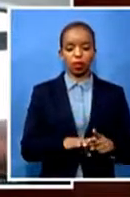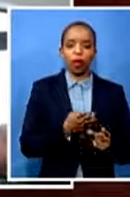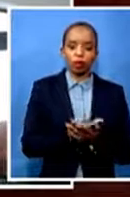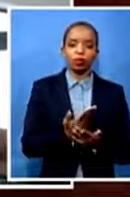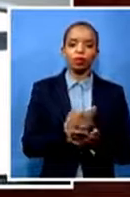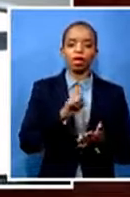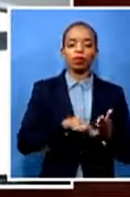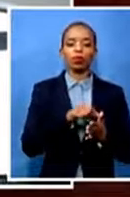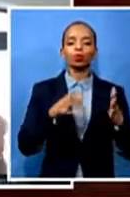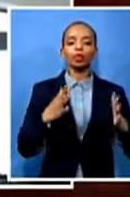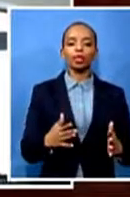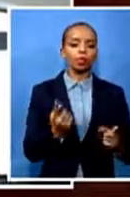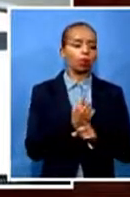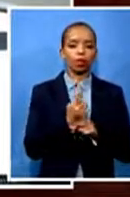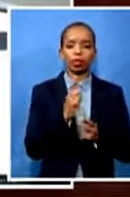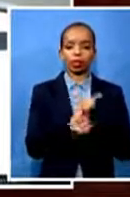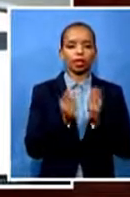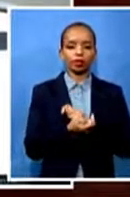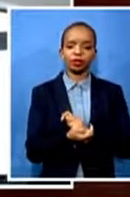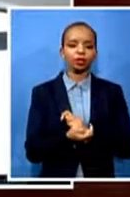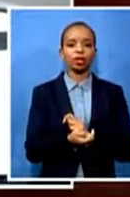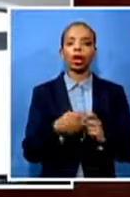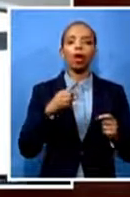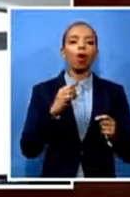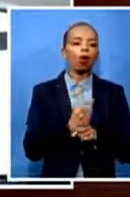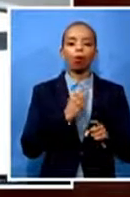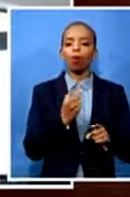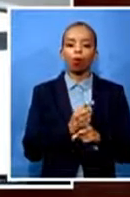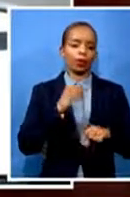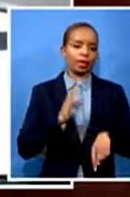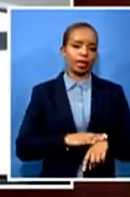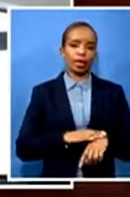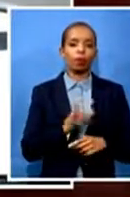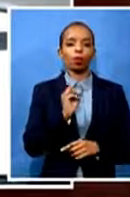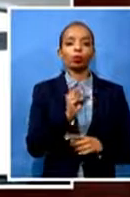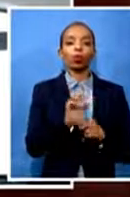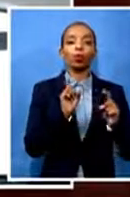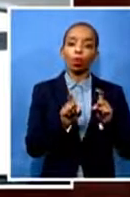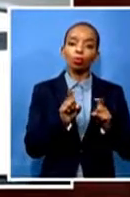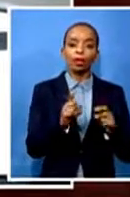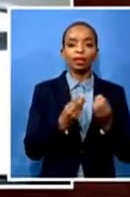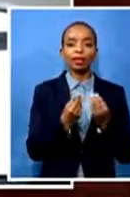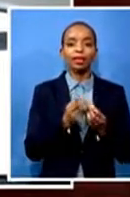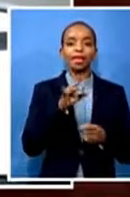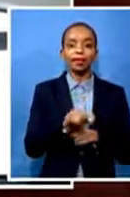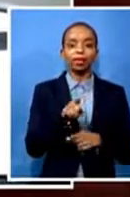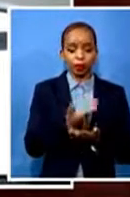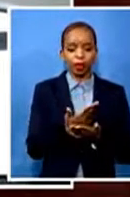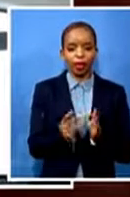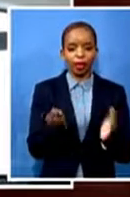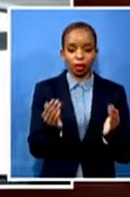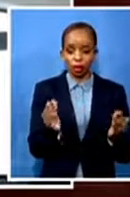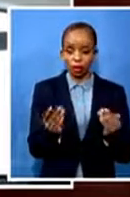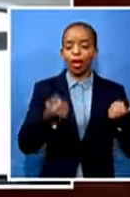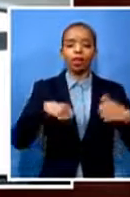all the time. So those are compelling factors for us to start delimiting the wards in making sure that